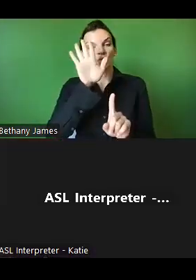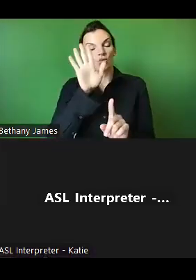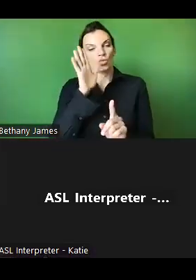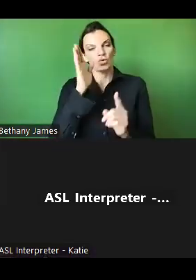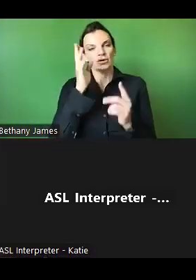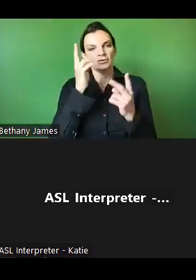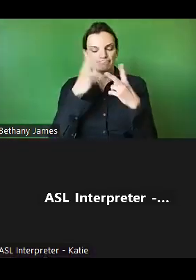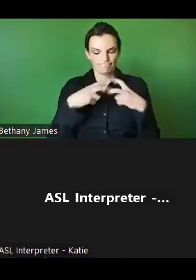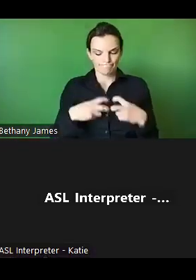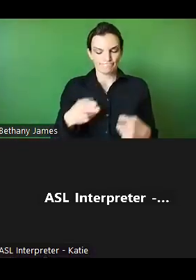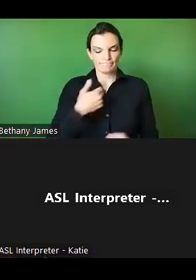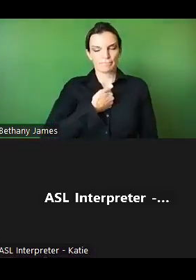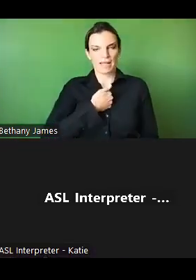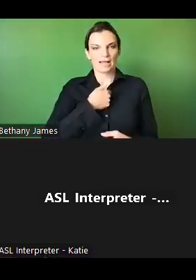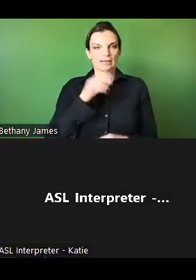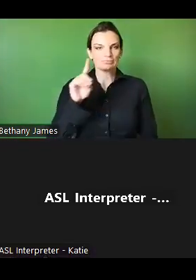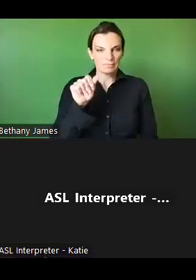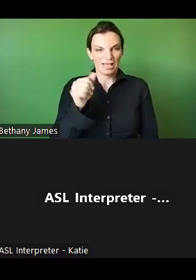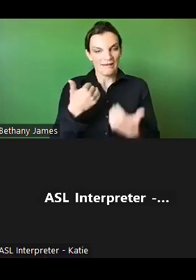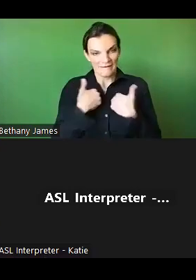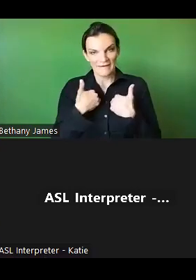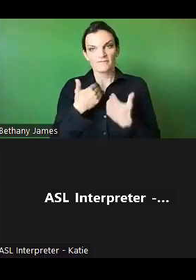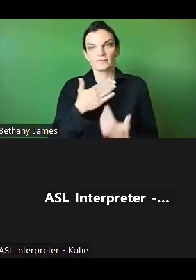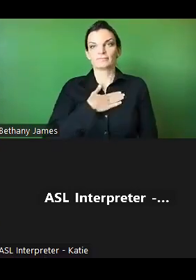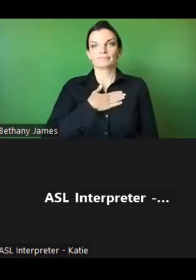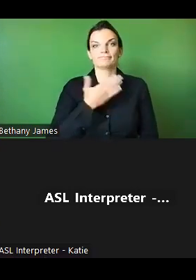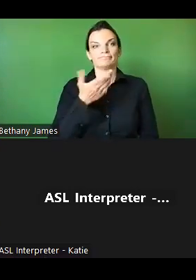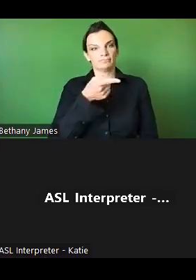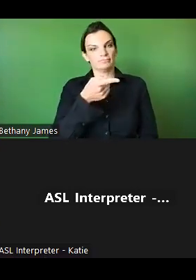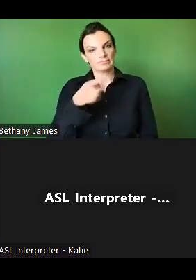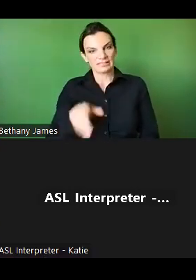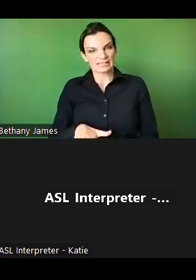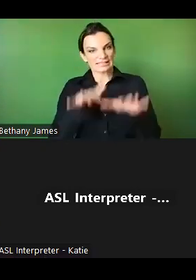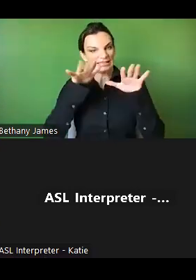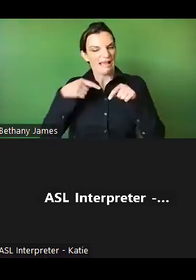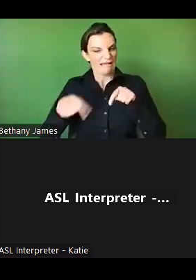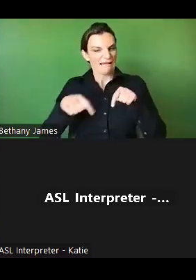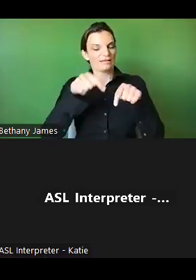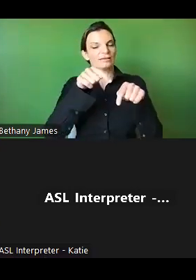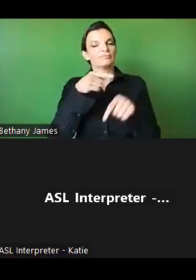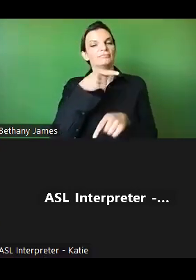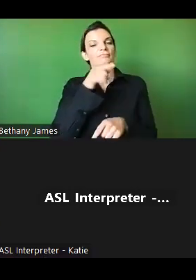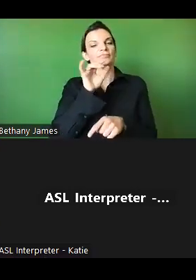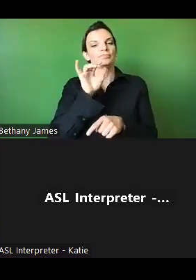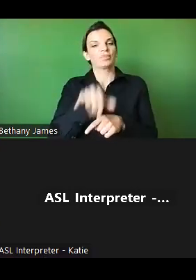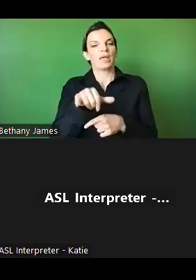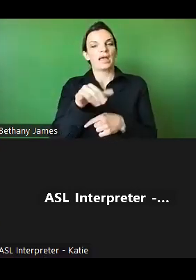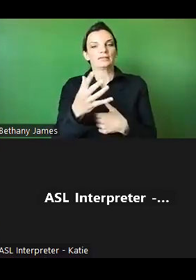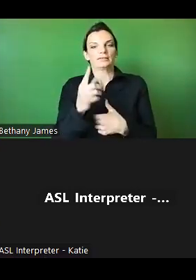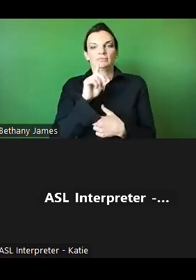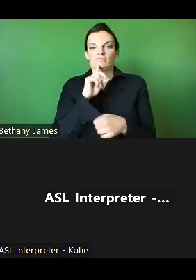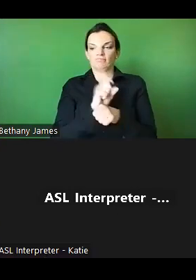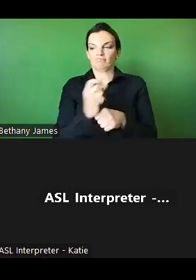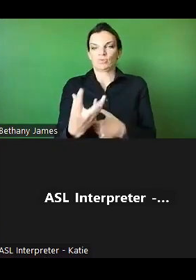disability, your anxiety, or your cerebral palsy as who you are, then in a